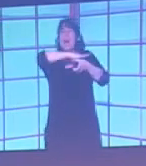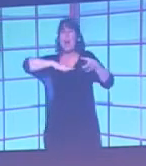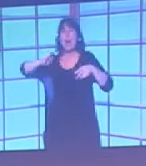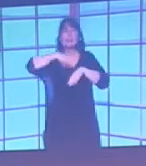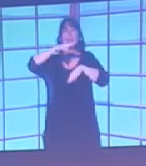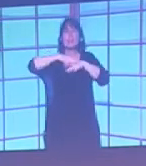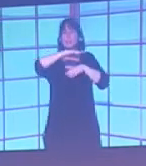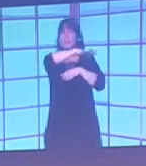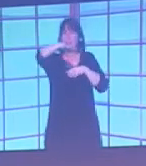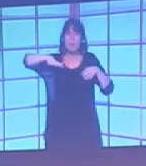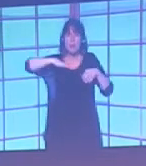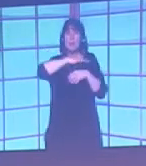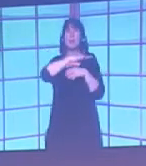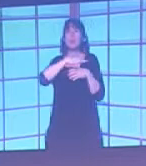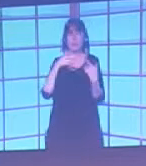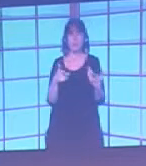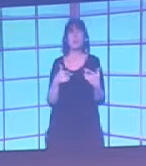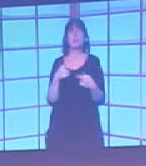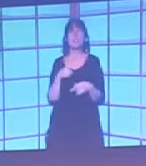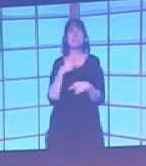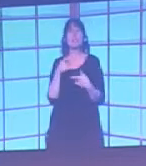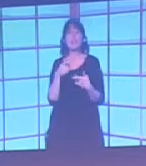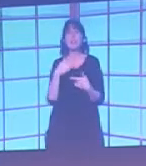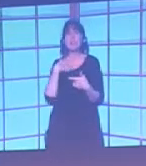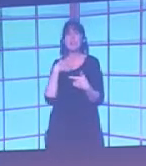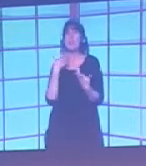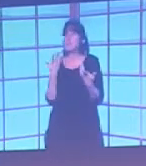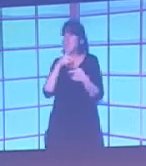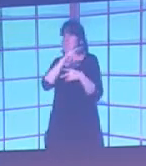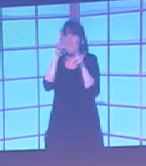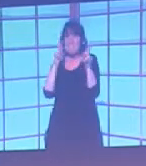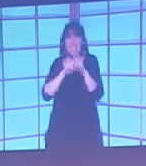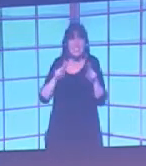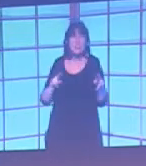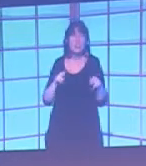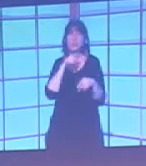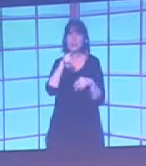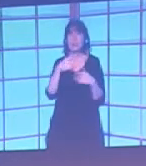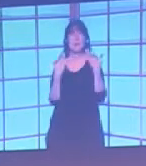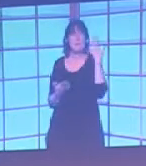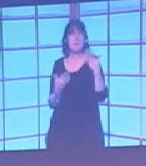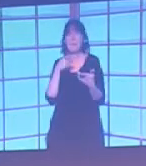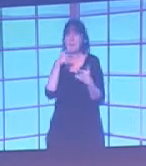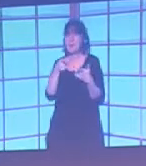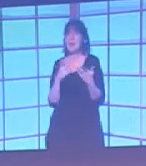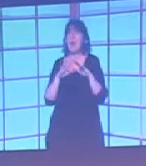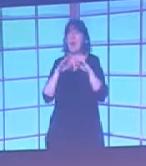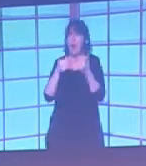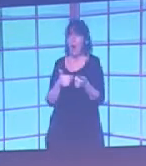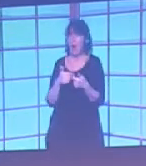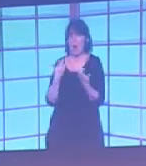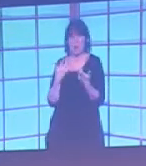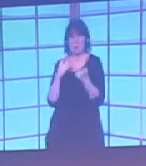or federations and national associations that have questions, how you can support this initiative.